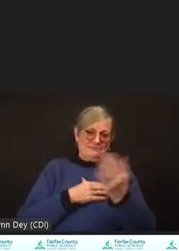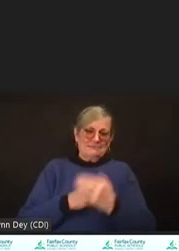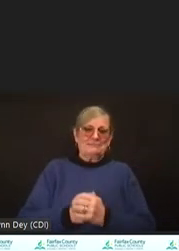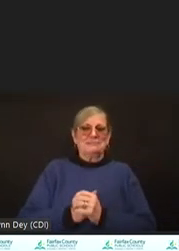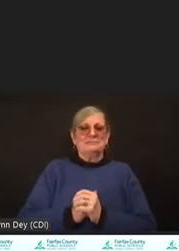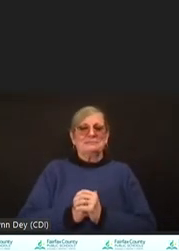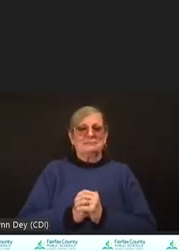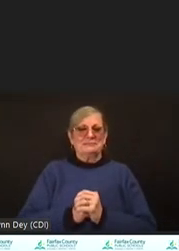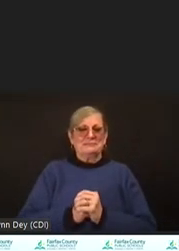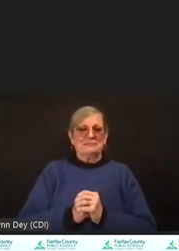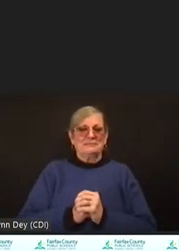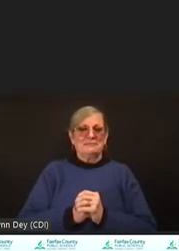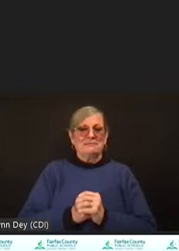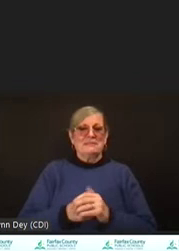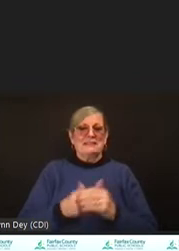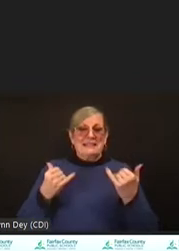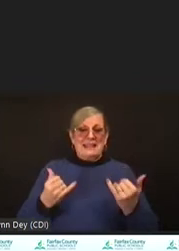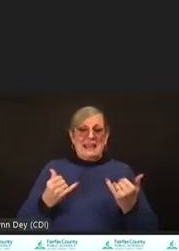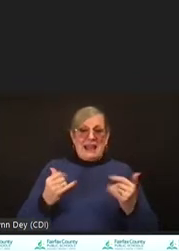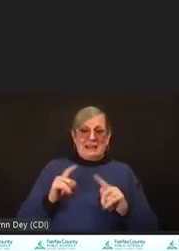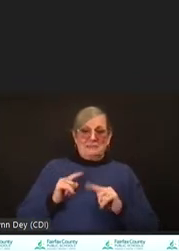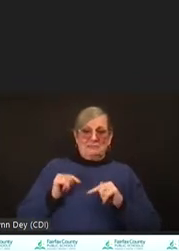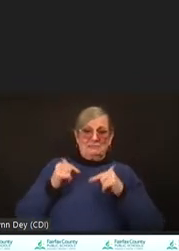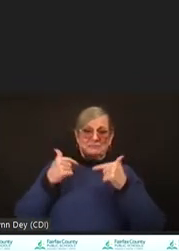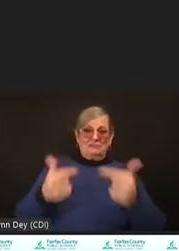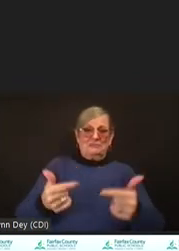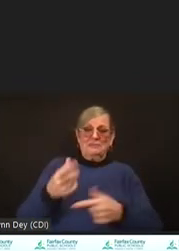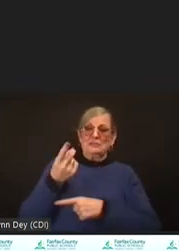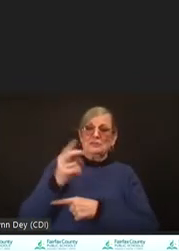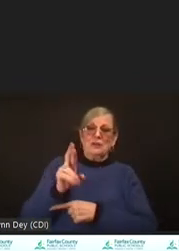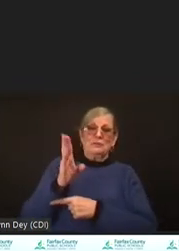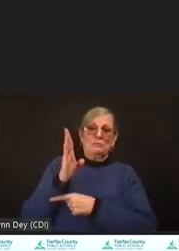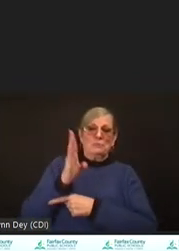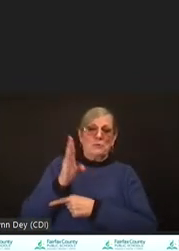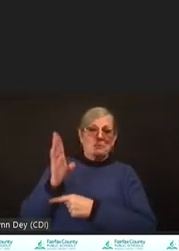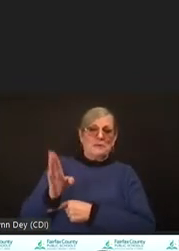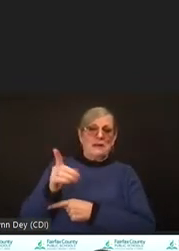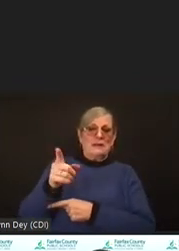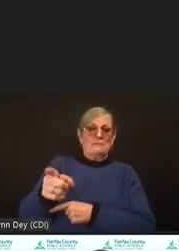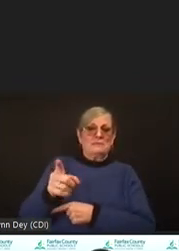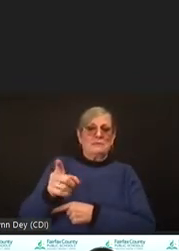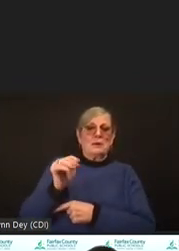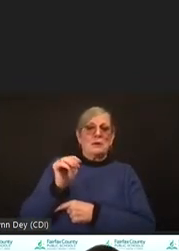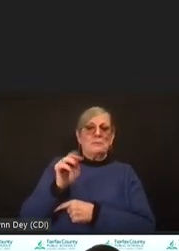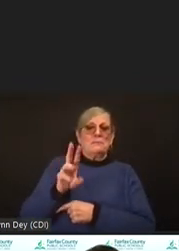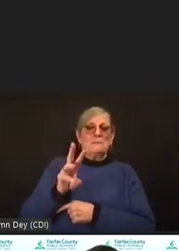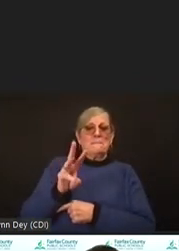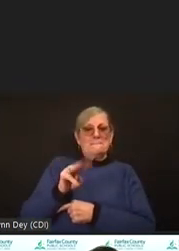At this time, I'll turn it back over to Dr. Brabrand or to Ms. Nguyen to facilitate questions.